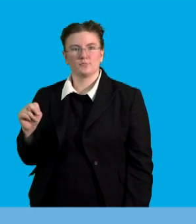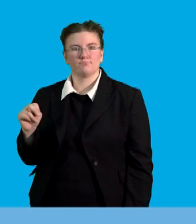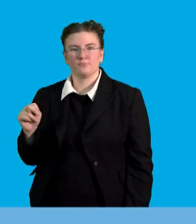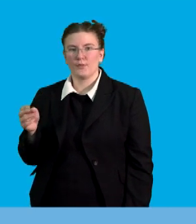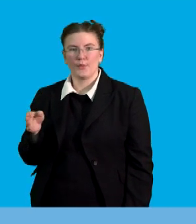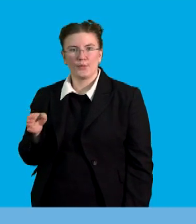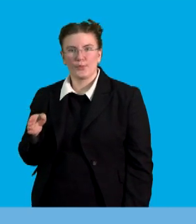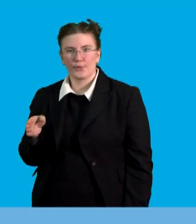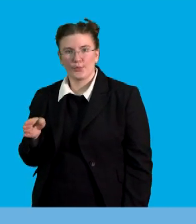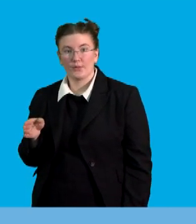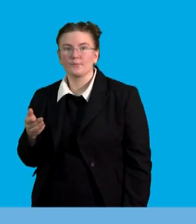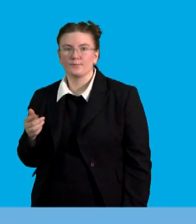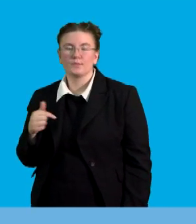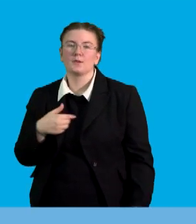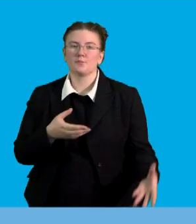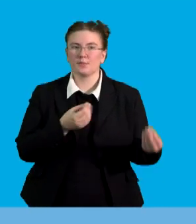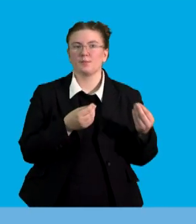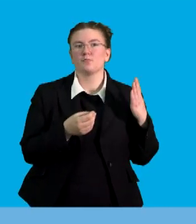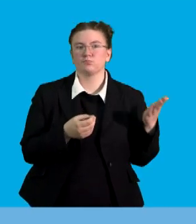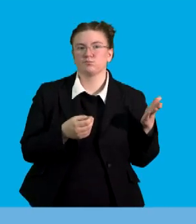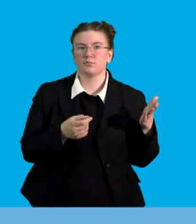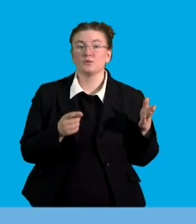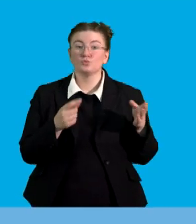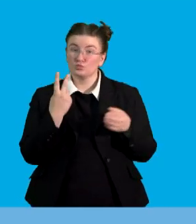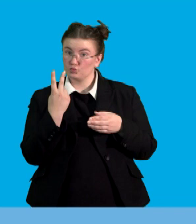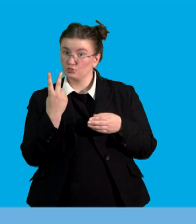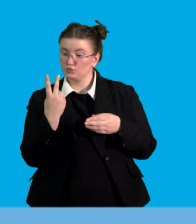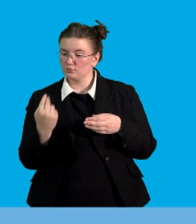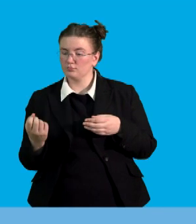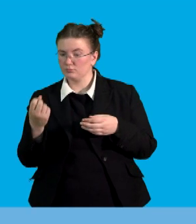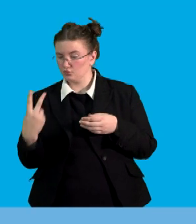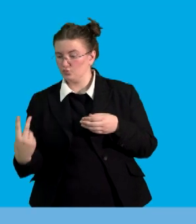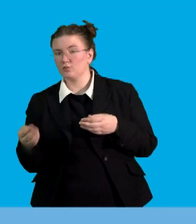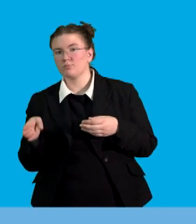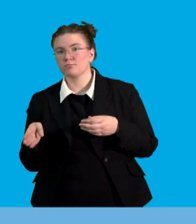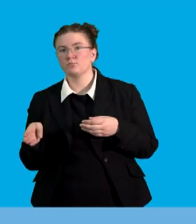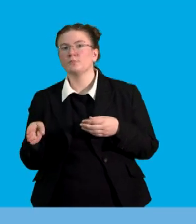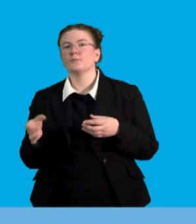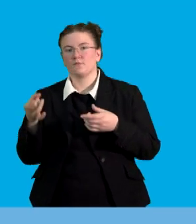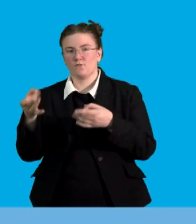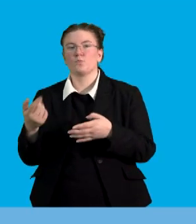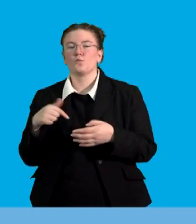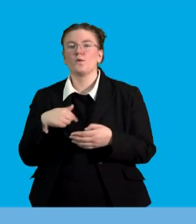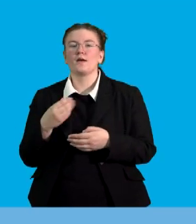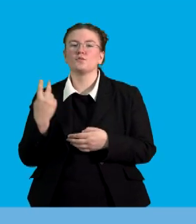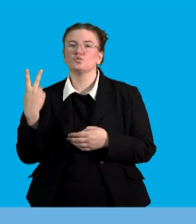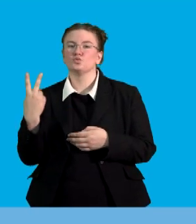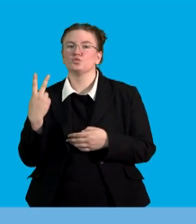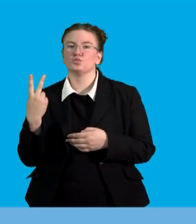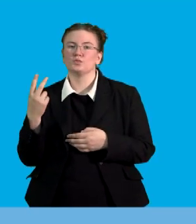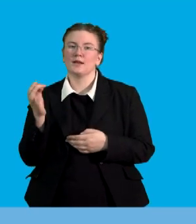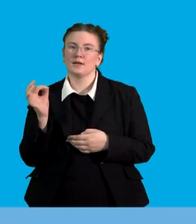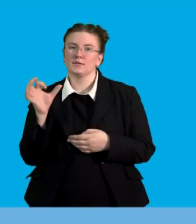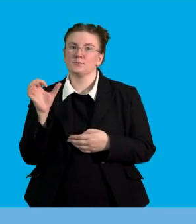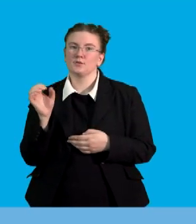find hydrogen on this compound. And then that 2, that subscript 2 there, tells us that we have 2